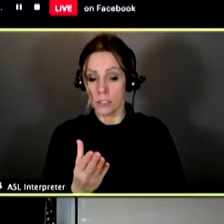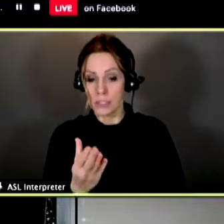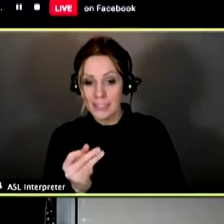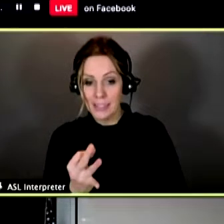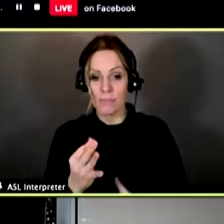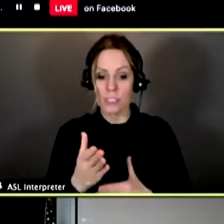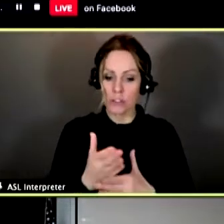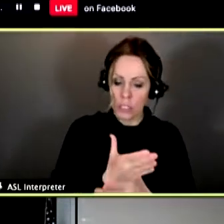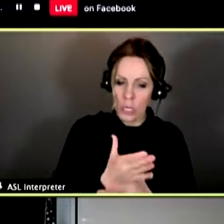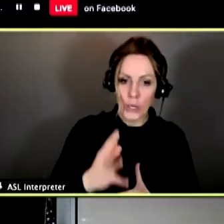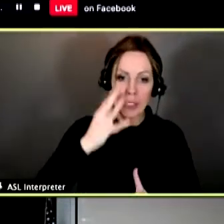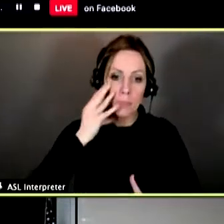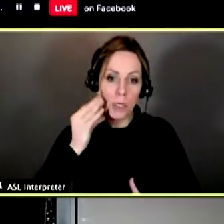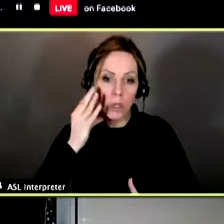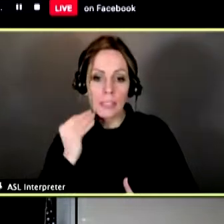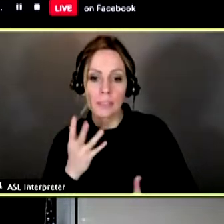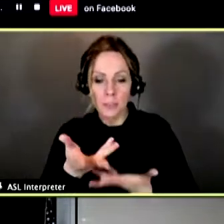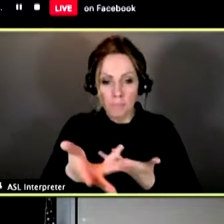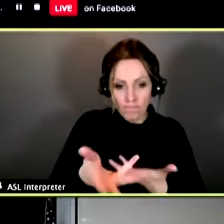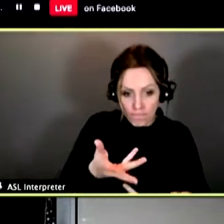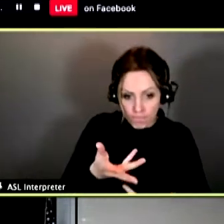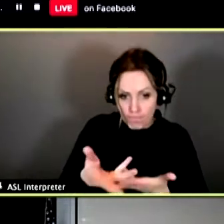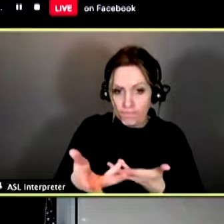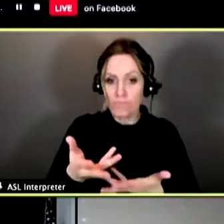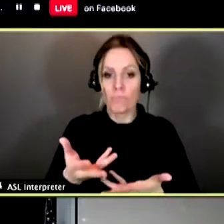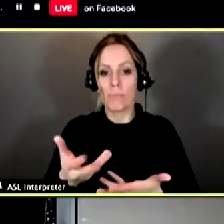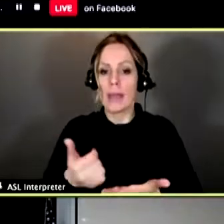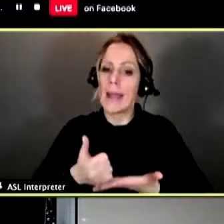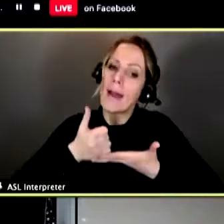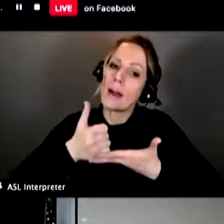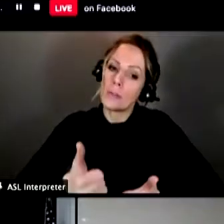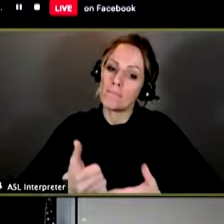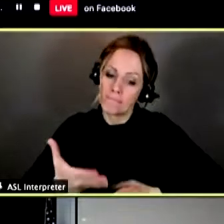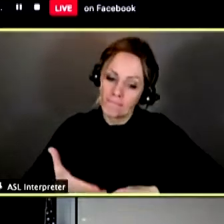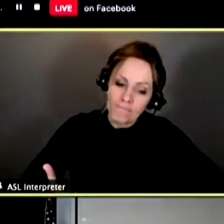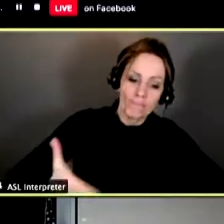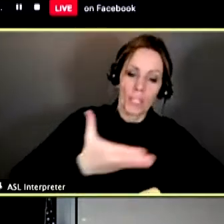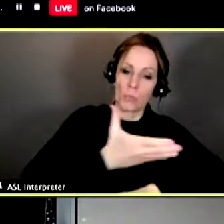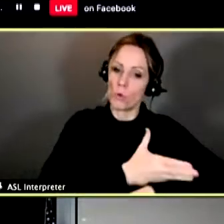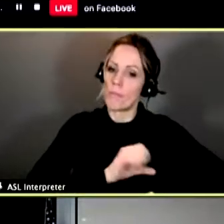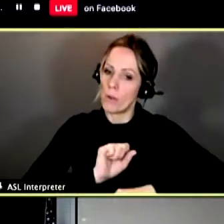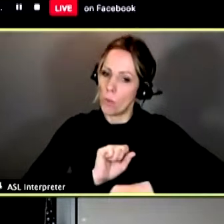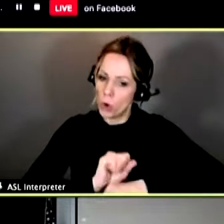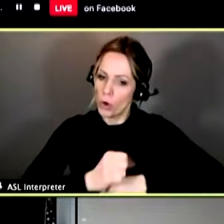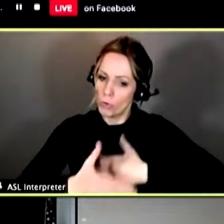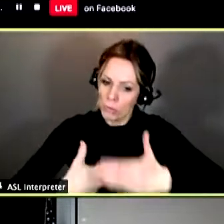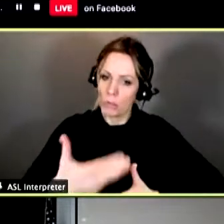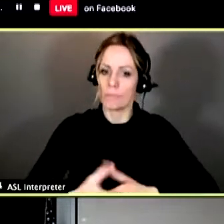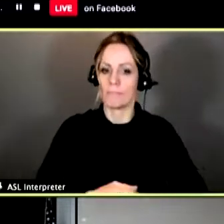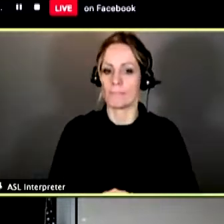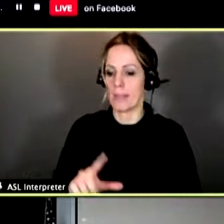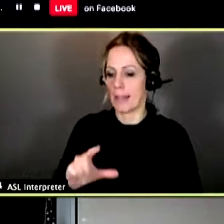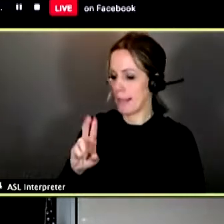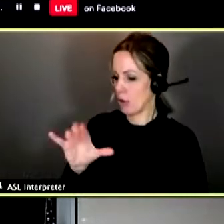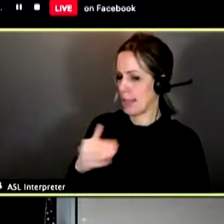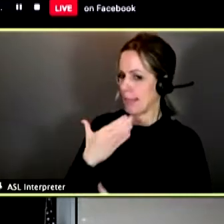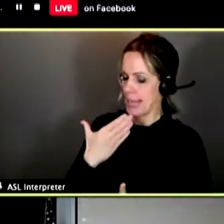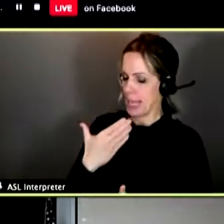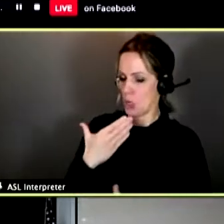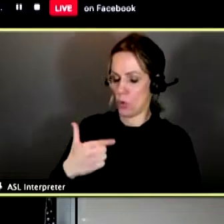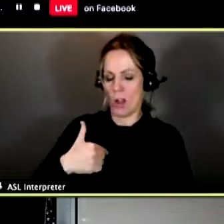experiences is what pushes this work forward. Thank you so much, Commissioner Kuhl. I'm not supposed to play favorites as a facilitator, but I